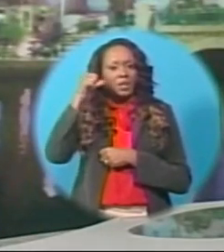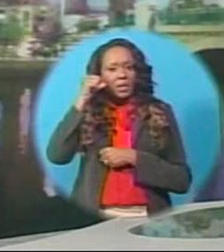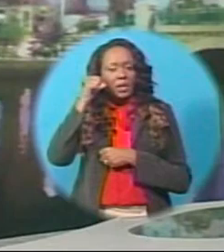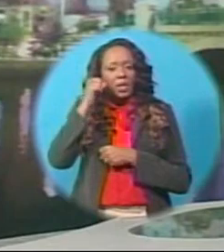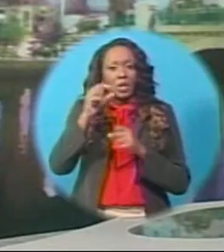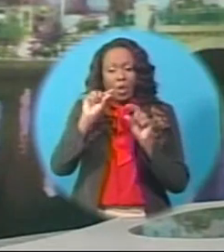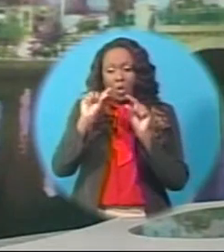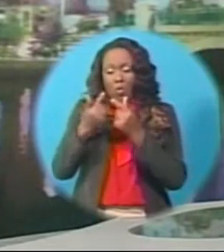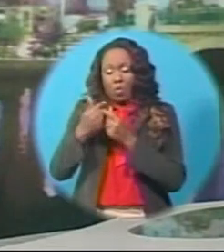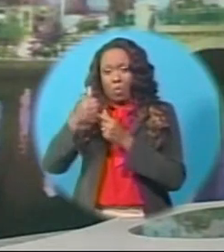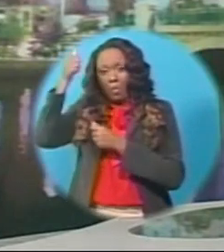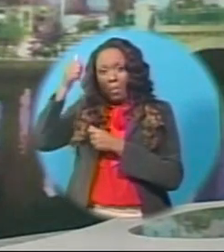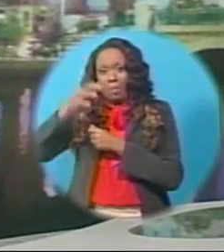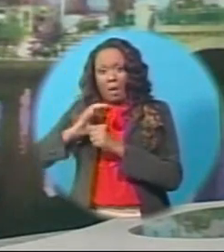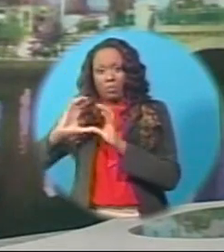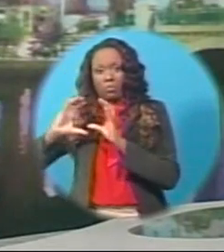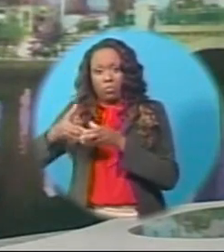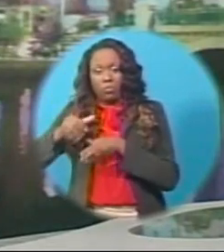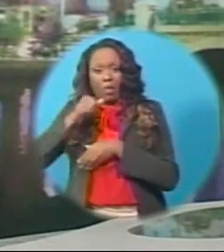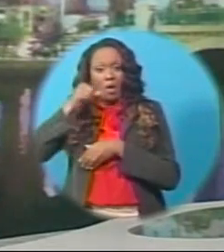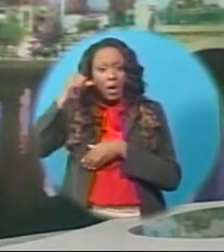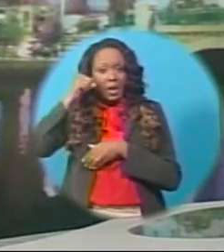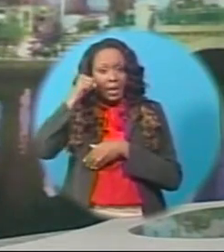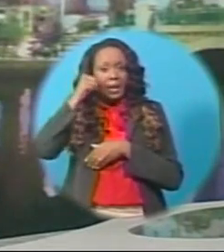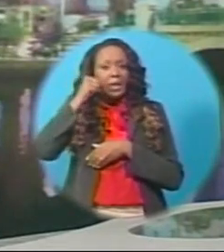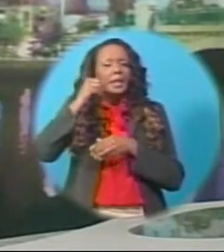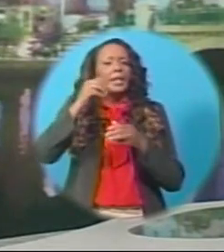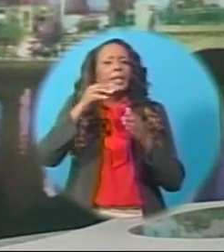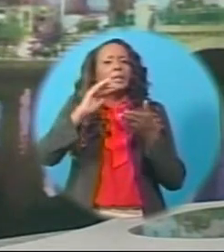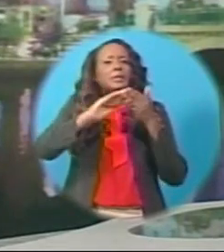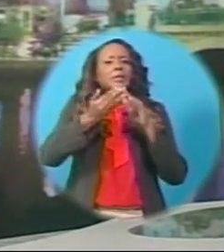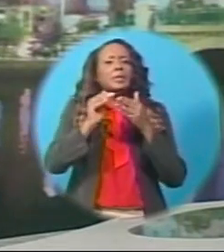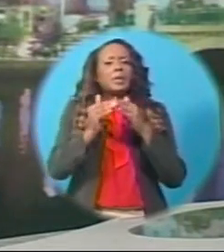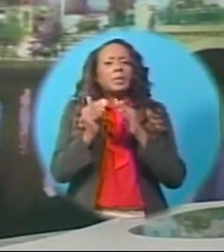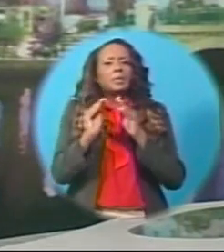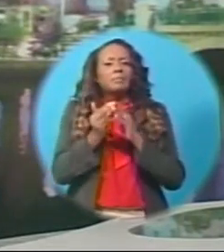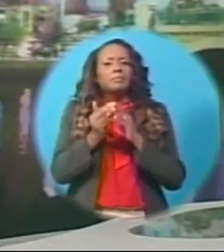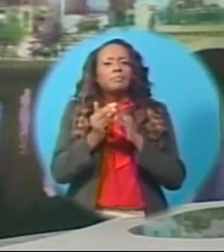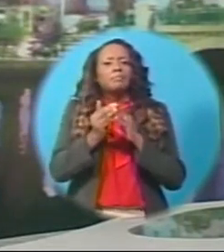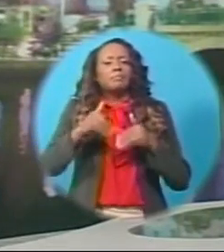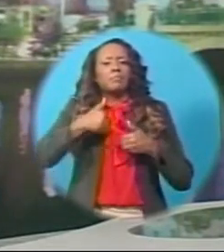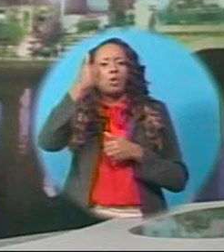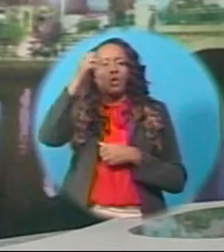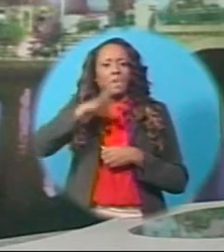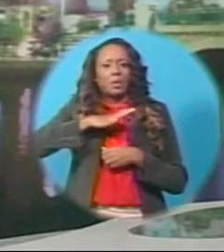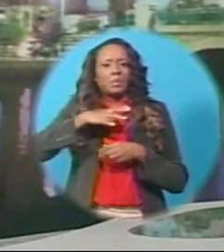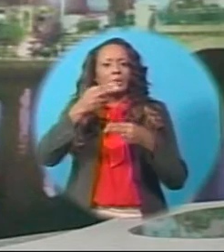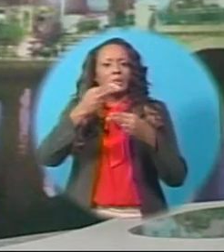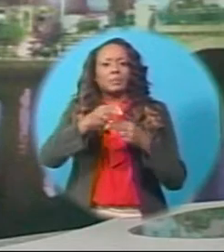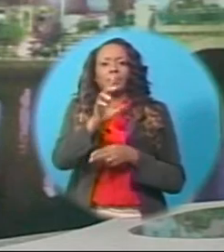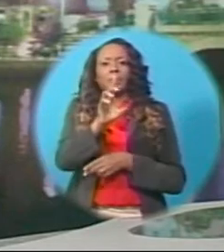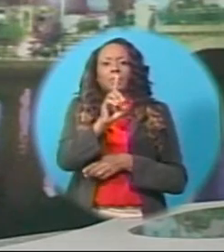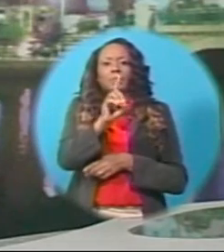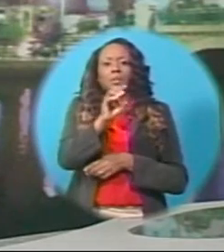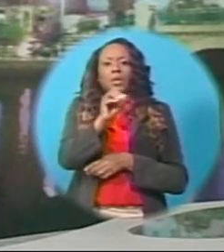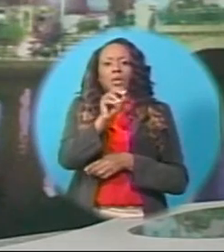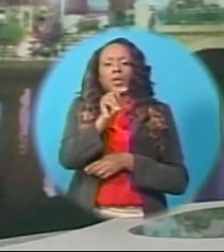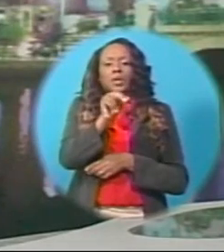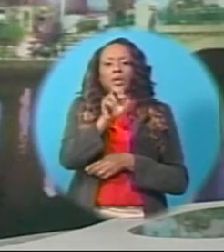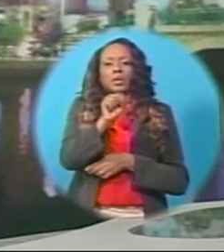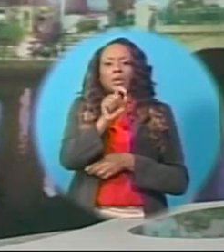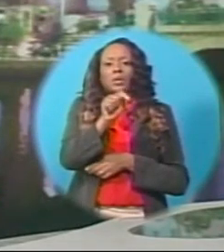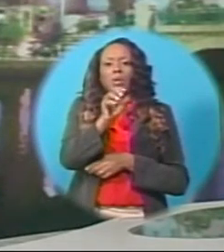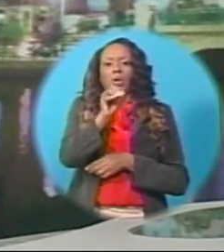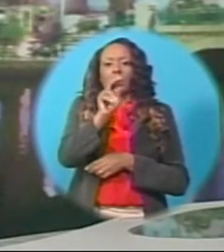of men in the nursery terminal, John Beckles Drive in the city. The young man has been identified as Dodson McDonald Powell